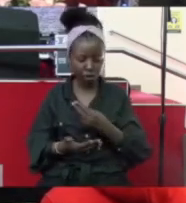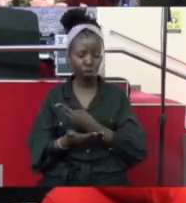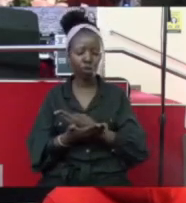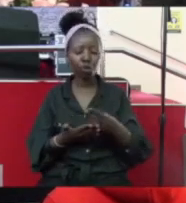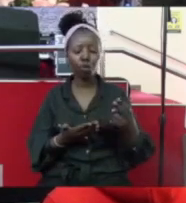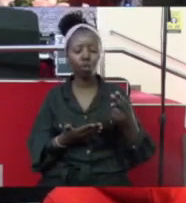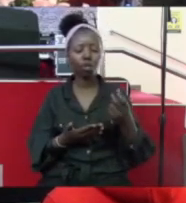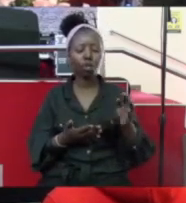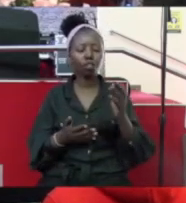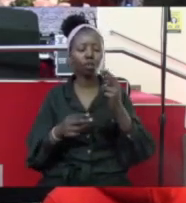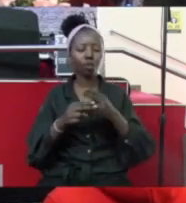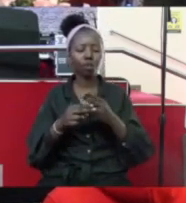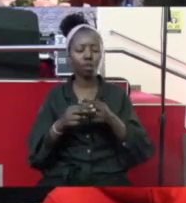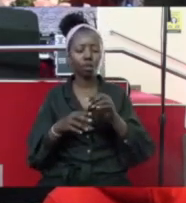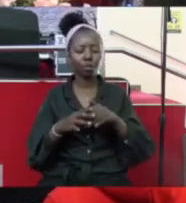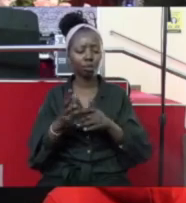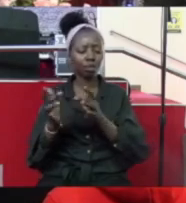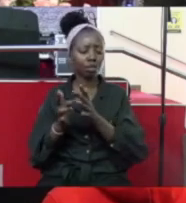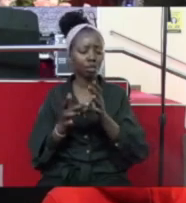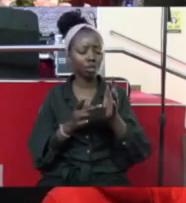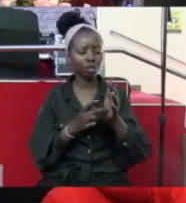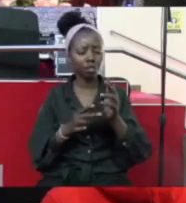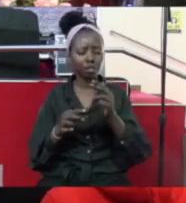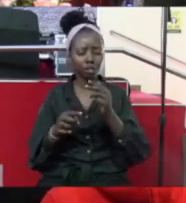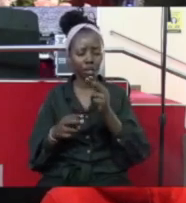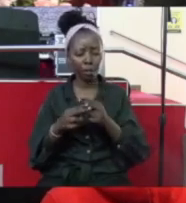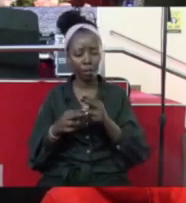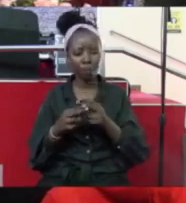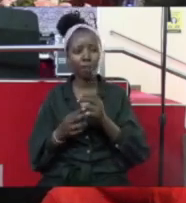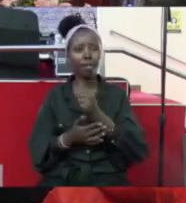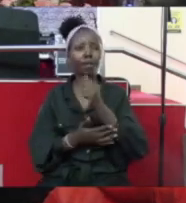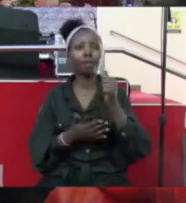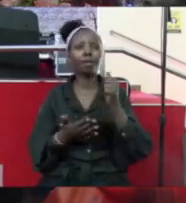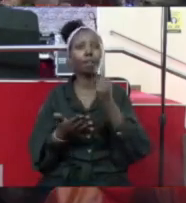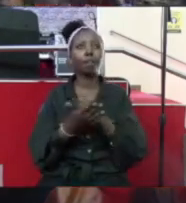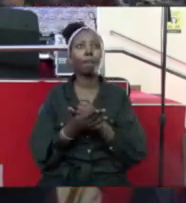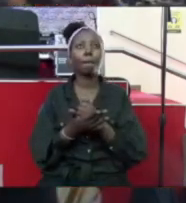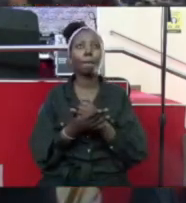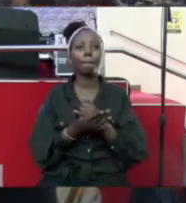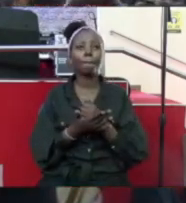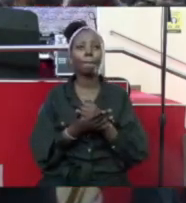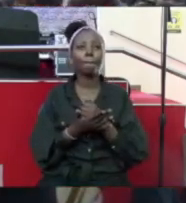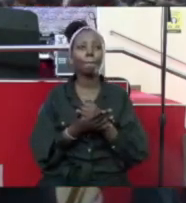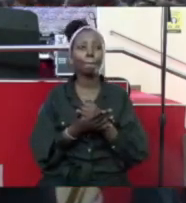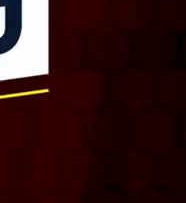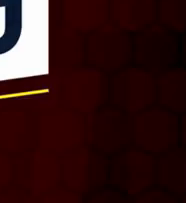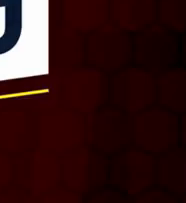utukufu wa jina lako takatifu. In Jesus' name we pray. Katika jina la Yesu tumeomba. Amen. Amen.